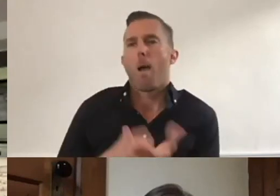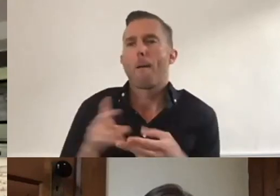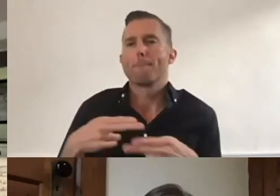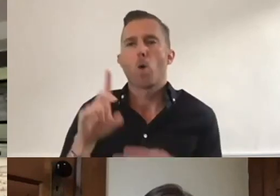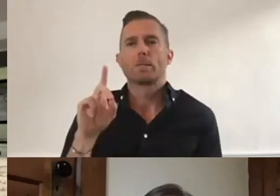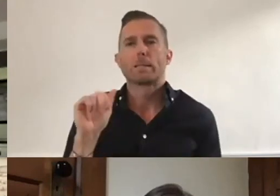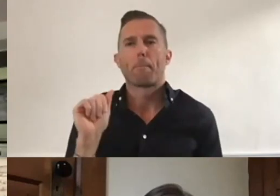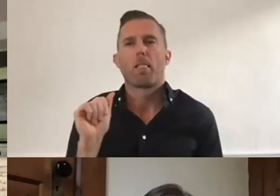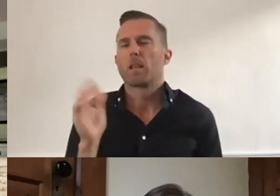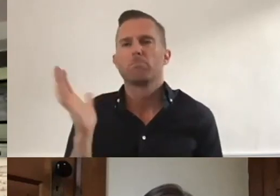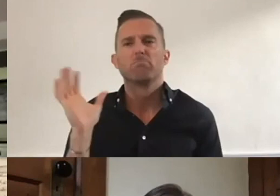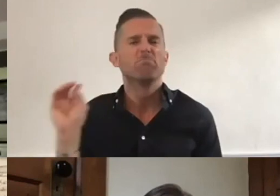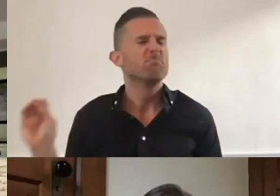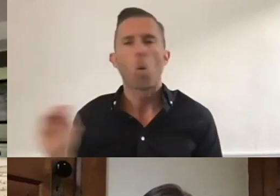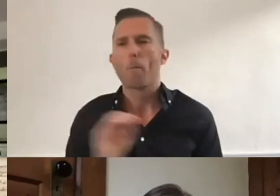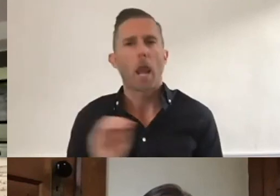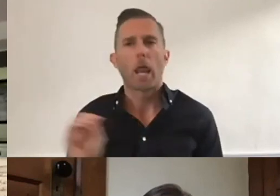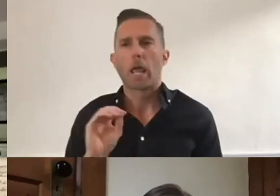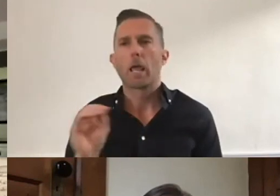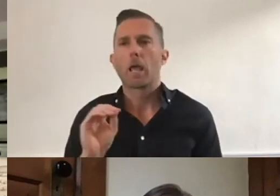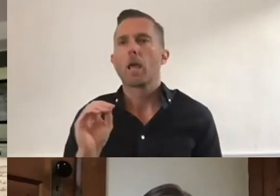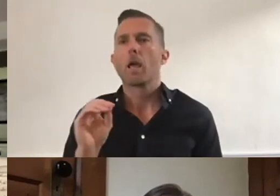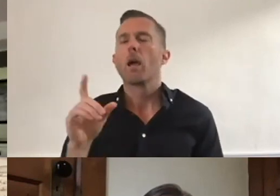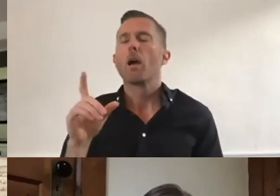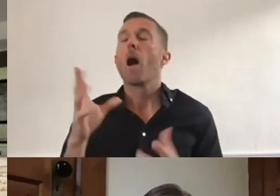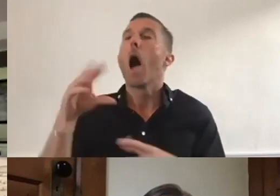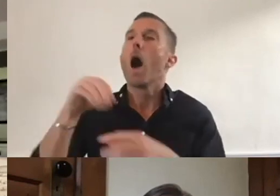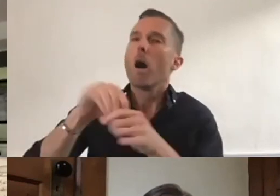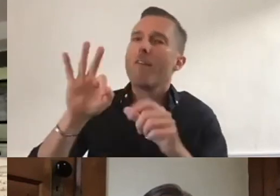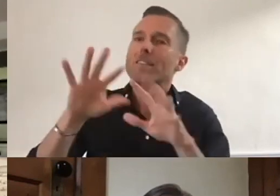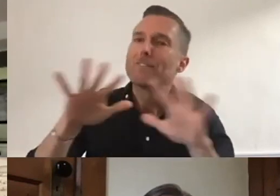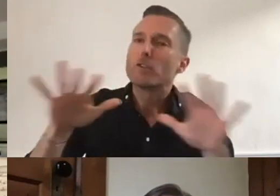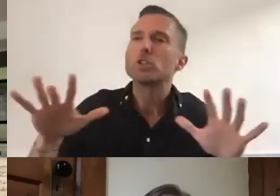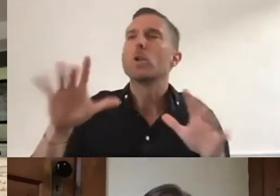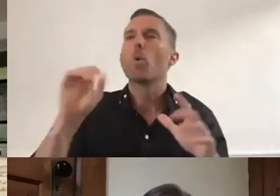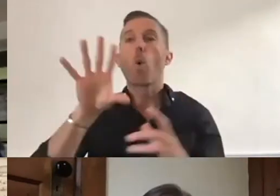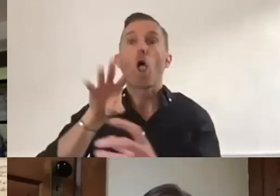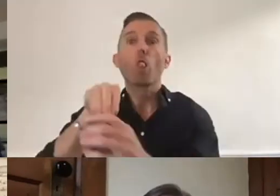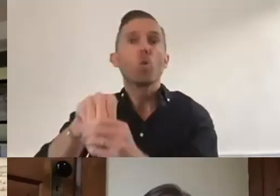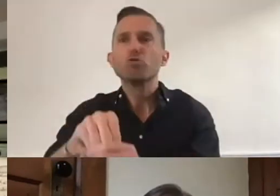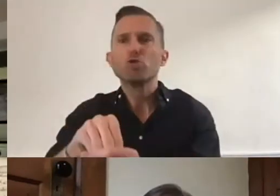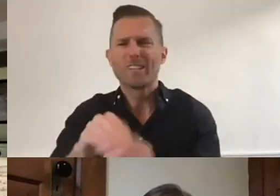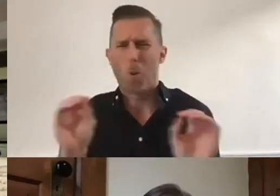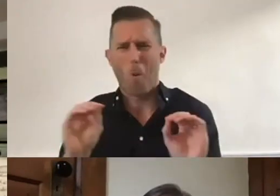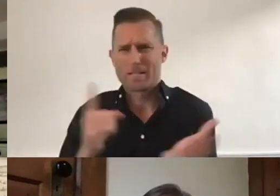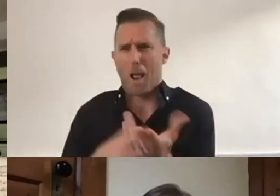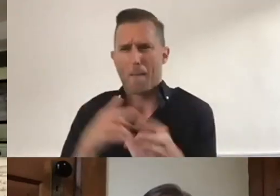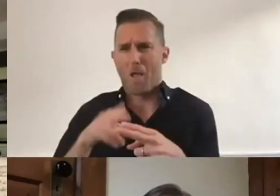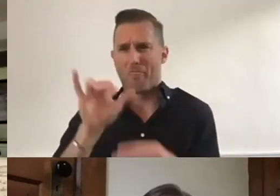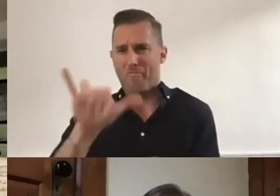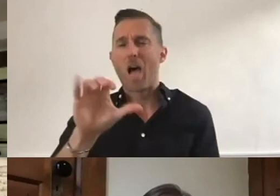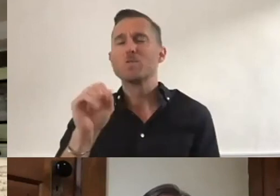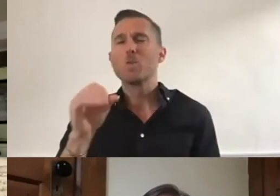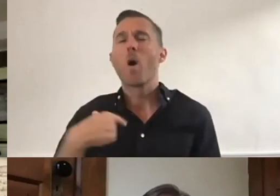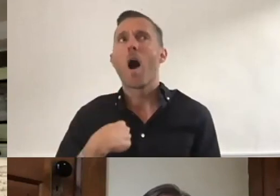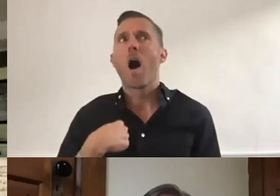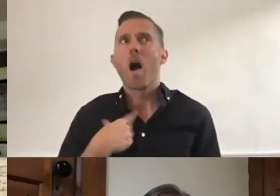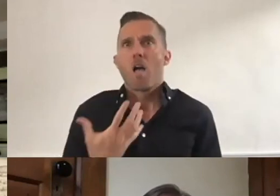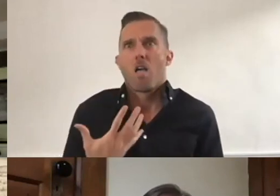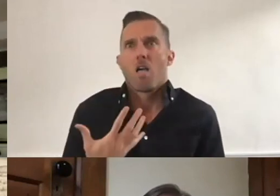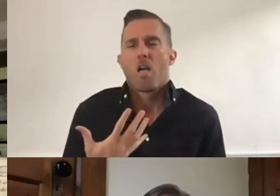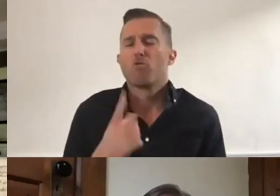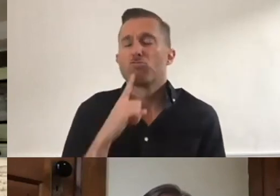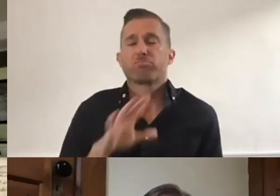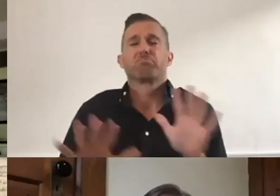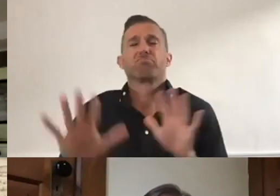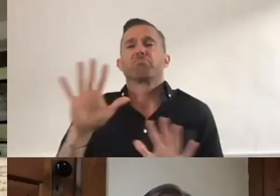disability as diversity or about inclusion, as someone that it didn't even feel